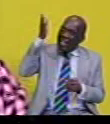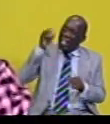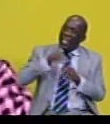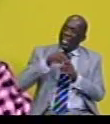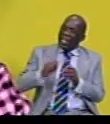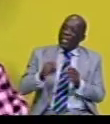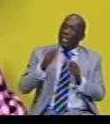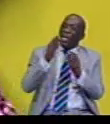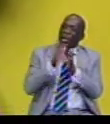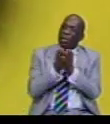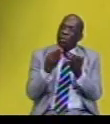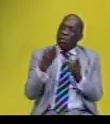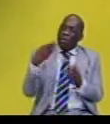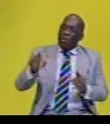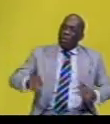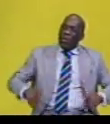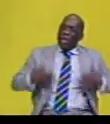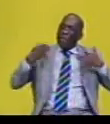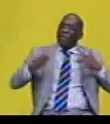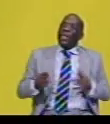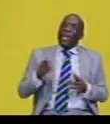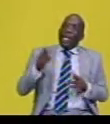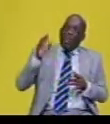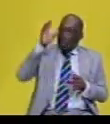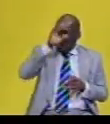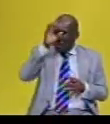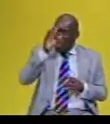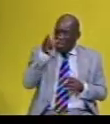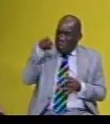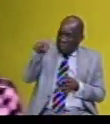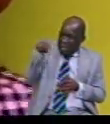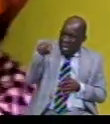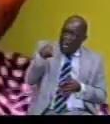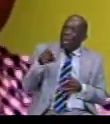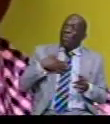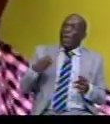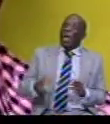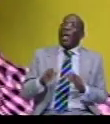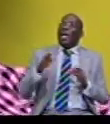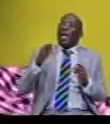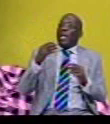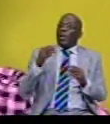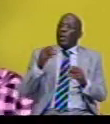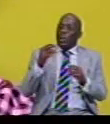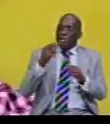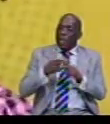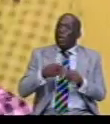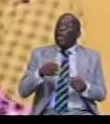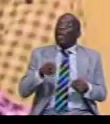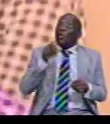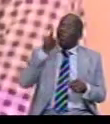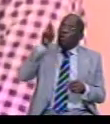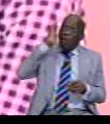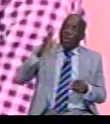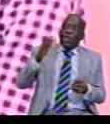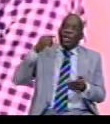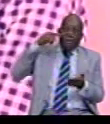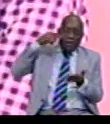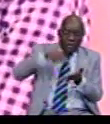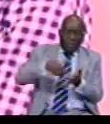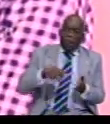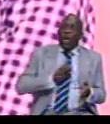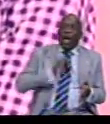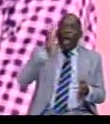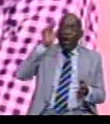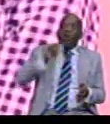my record is there. Find out about me. You are going to discover that I won't die now. I said, you